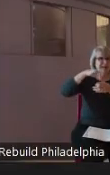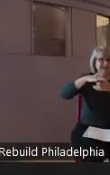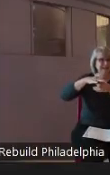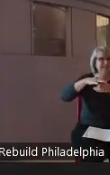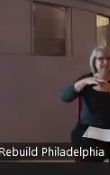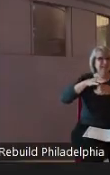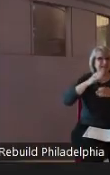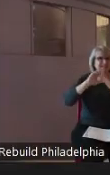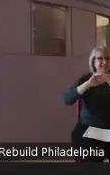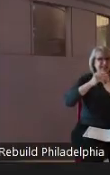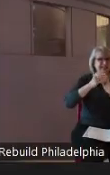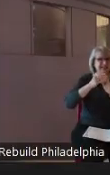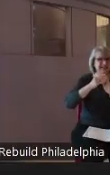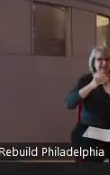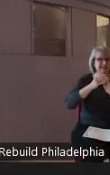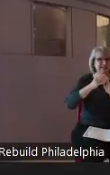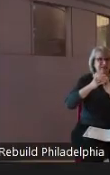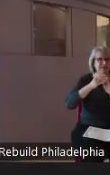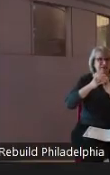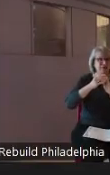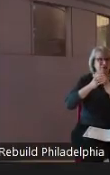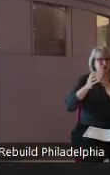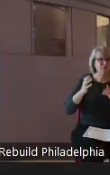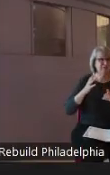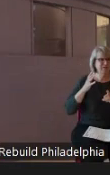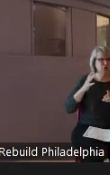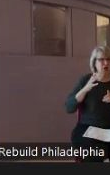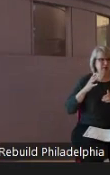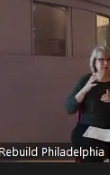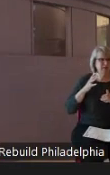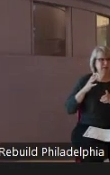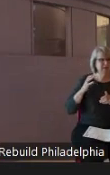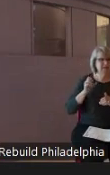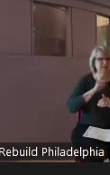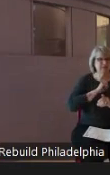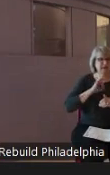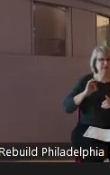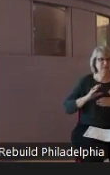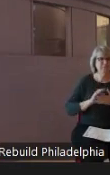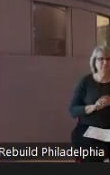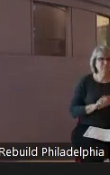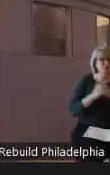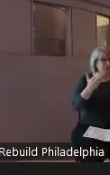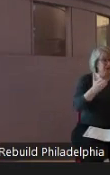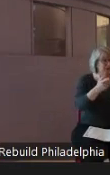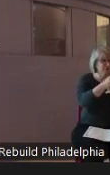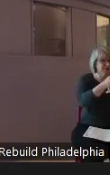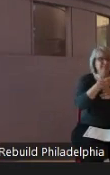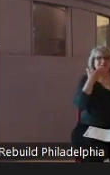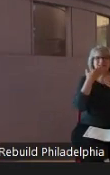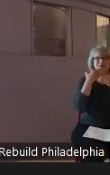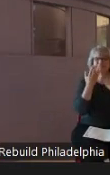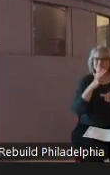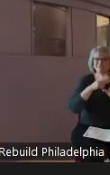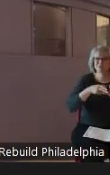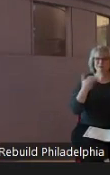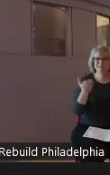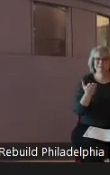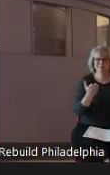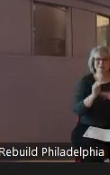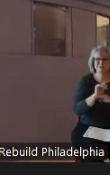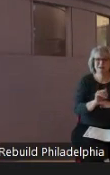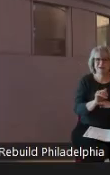and other city officials and city staff members who are here. Yes, all right. So thank you all for being here tonight and